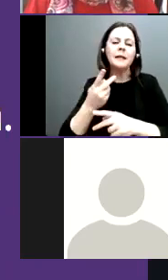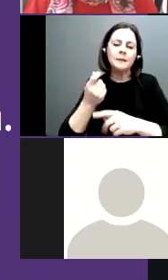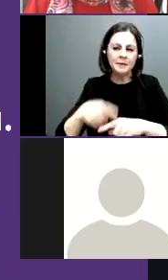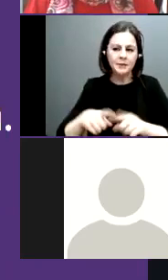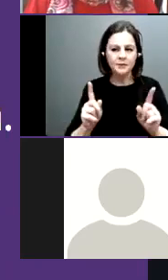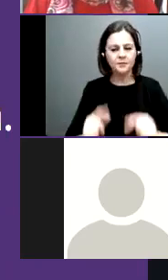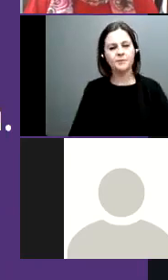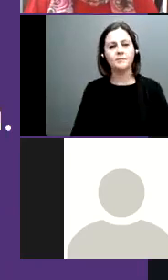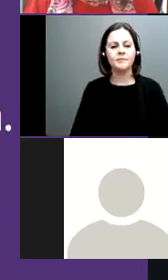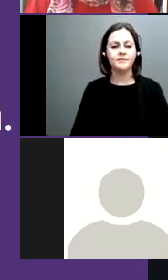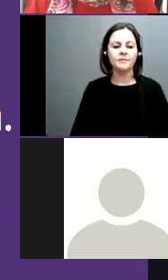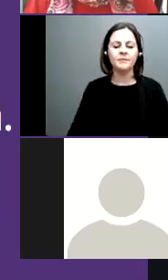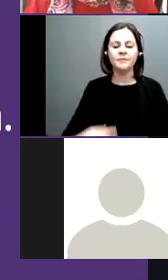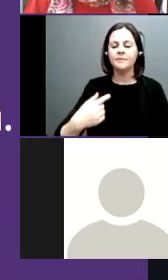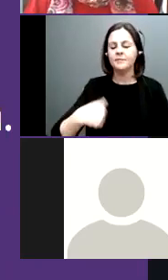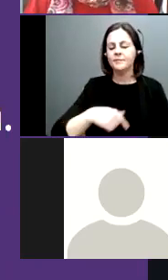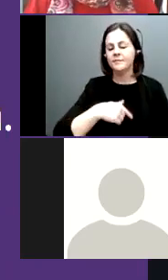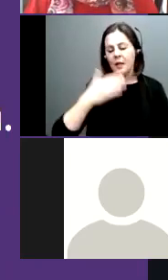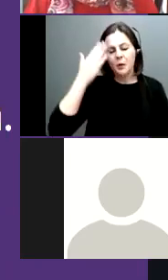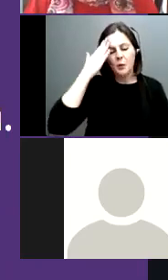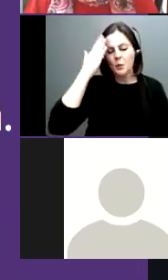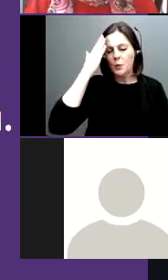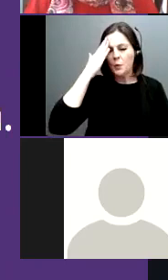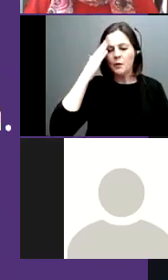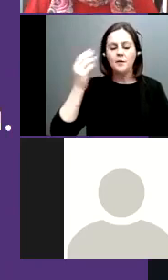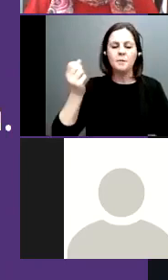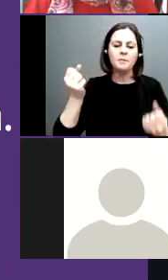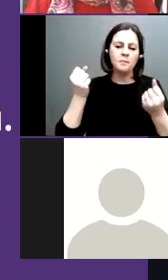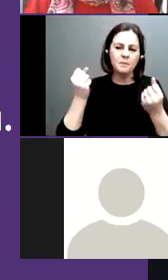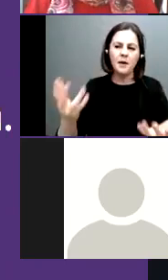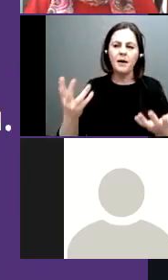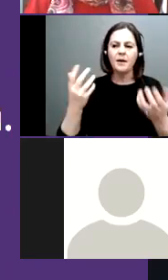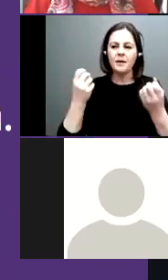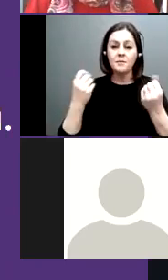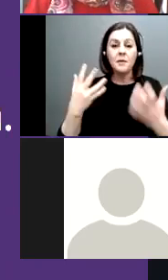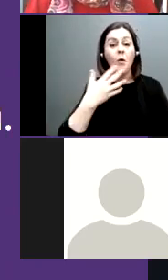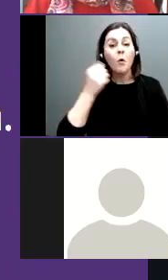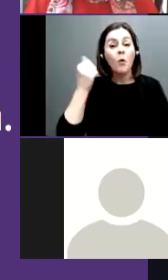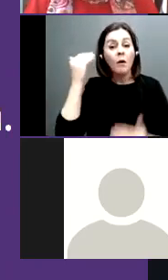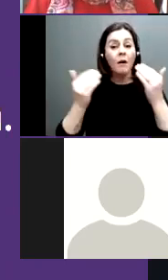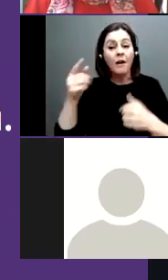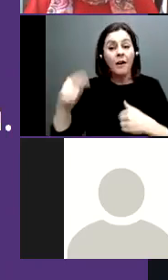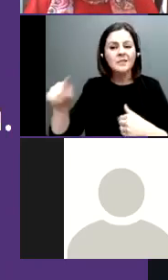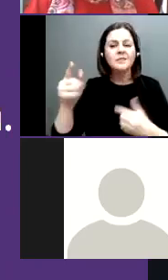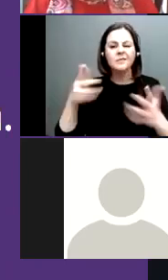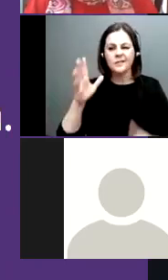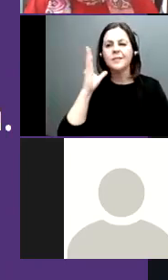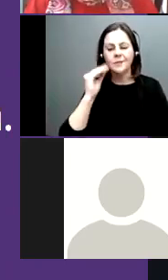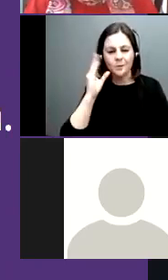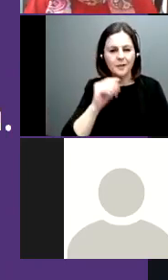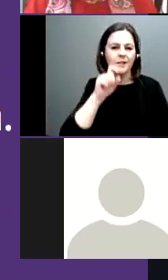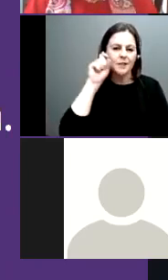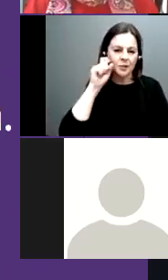many older adults may have experienced some form of sexual abuse or sexual violence in their